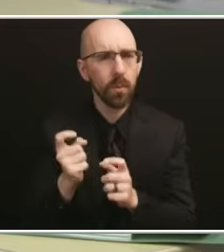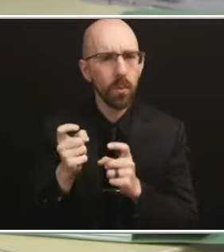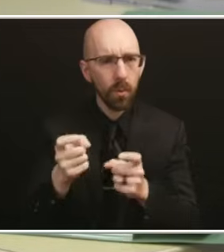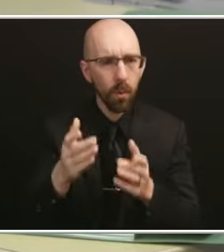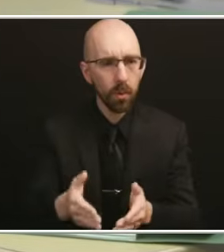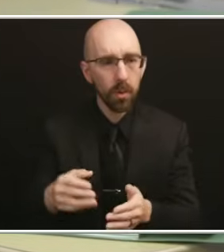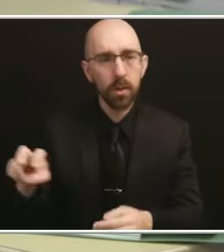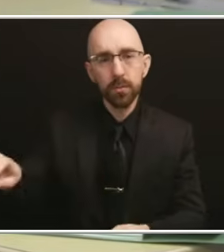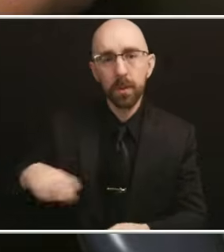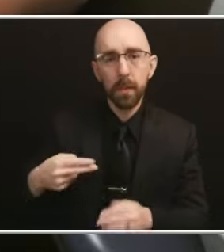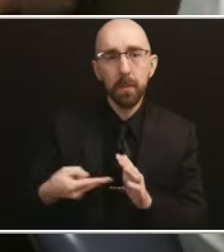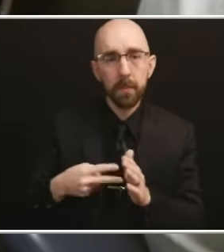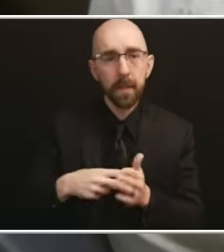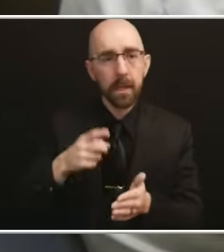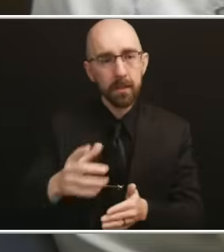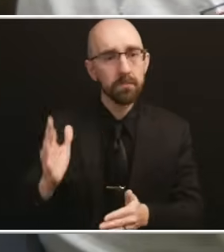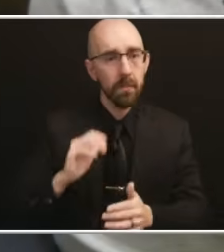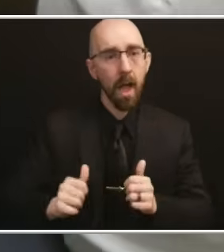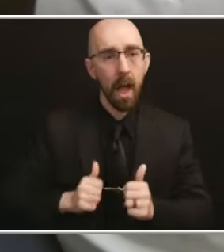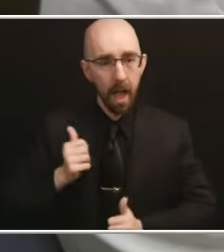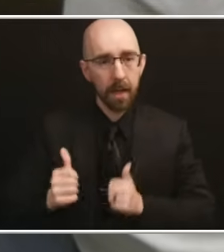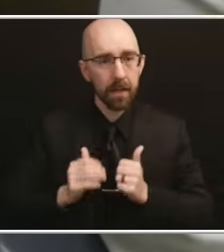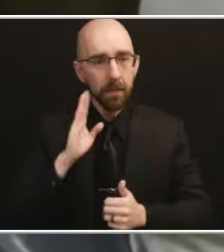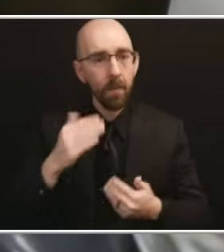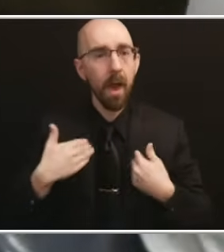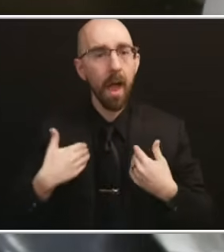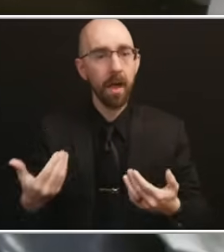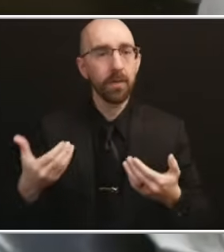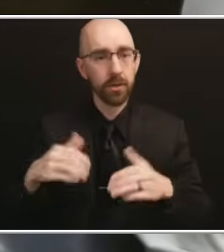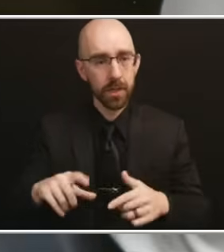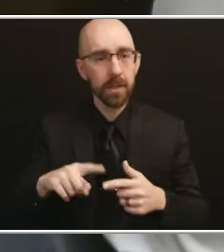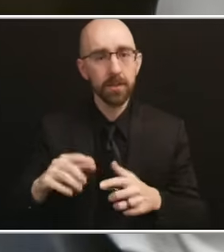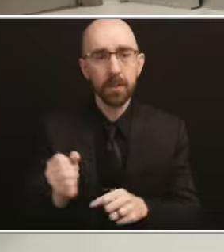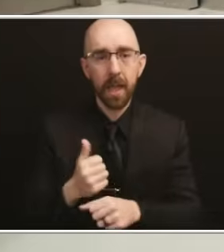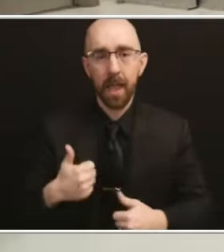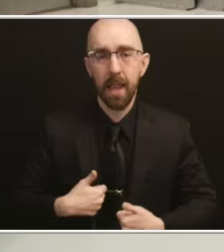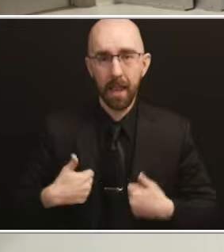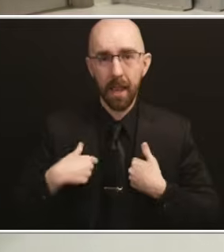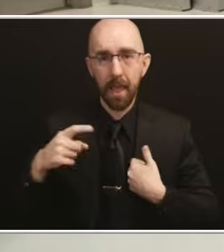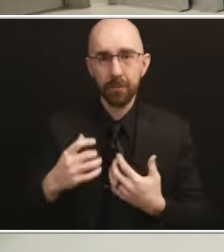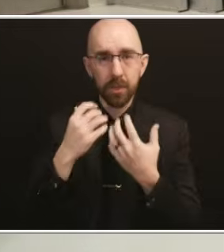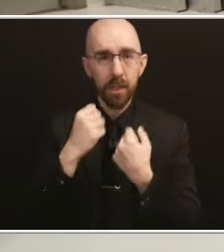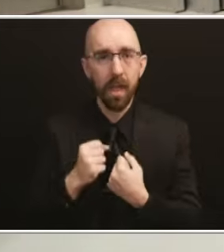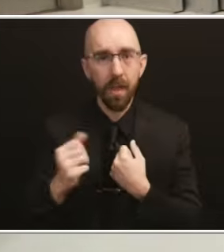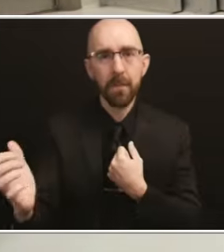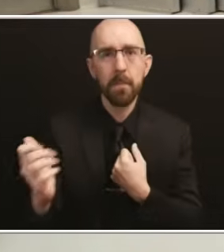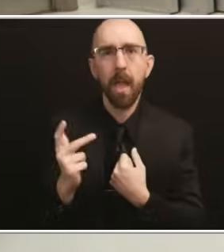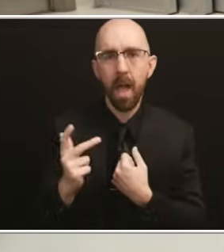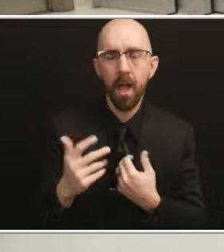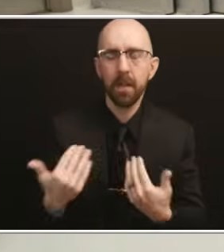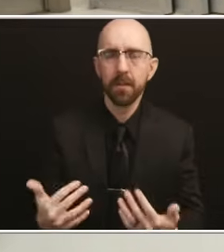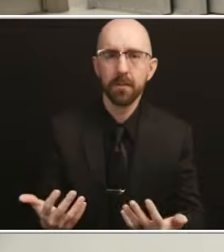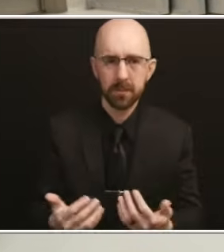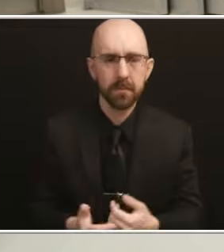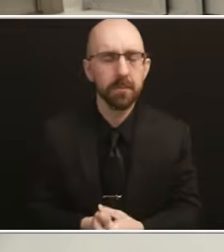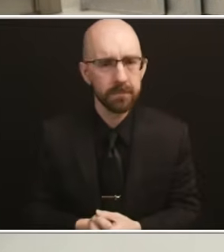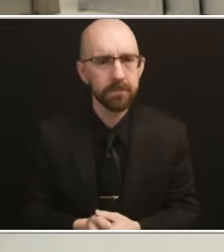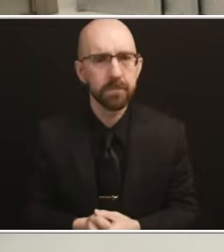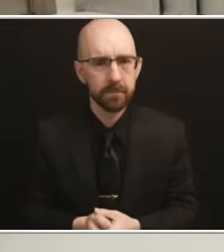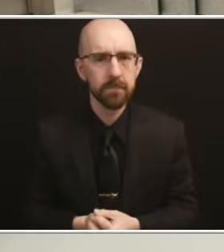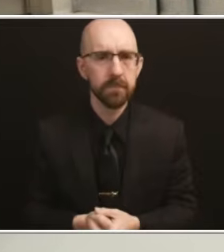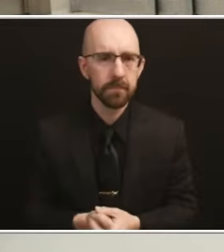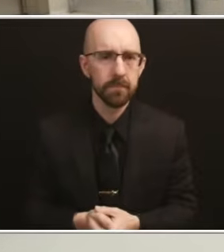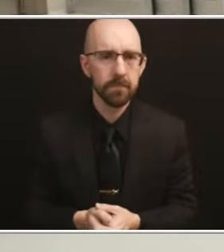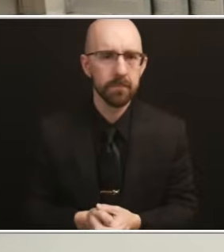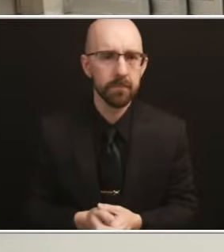very active mother would have a chance to get the life that she loved back. Well, we're doing a living